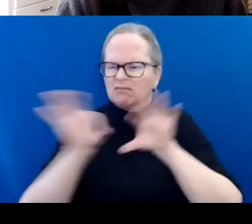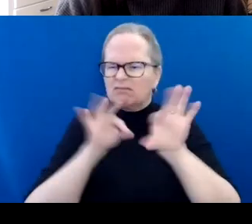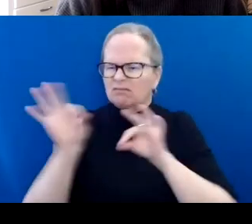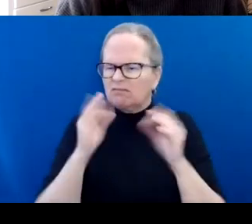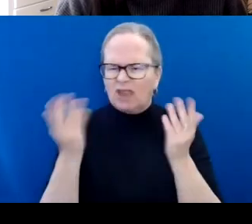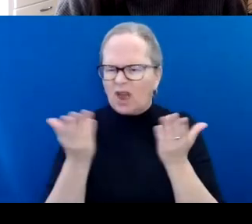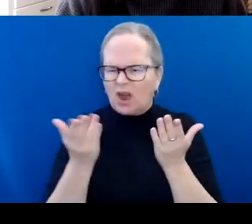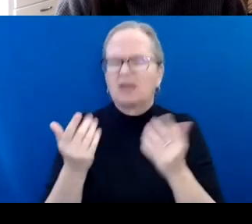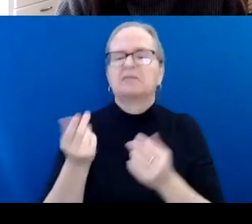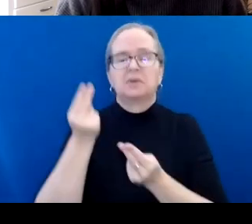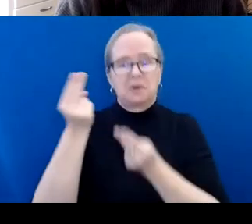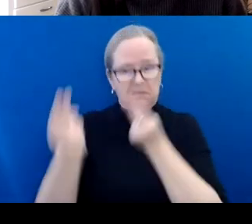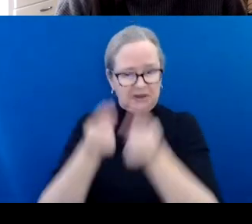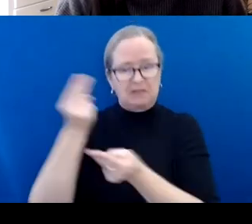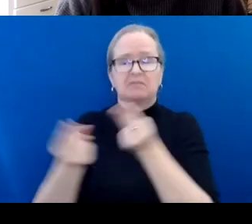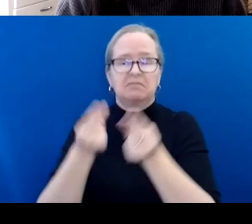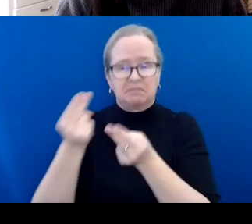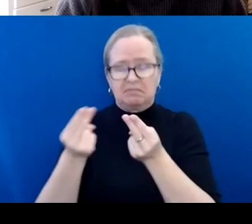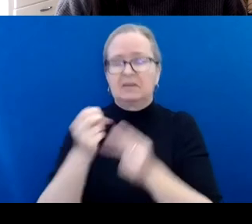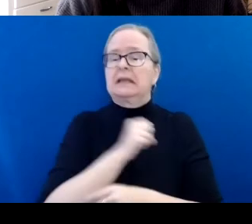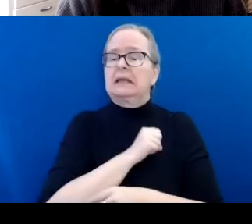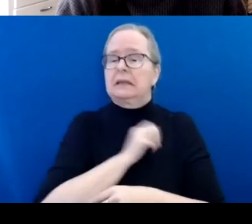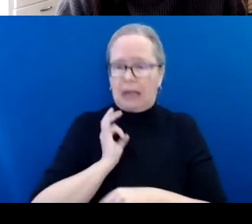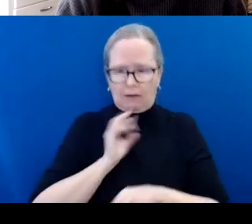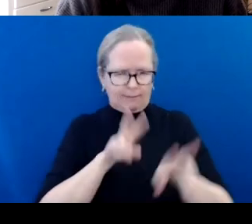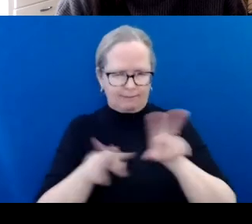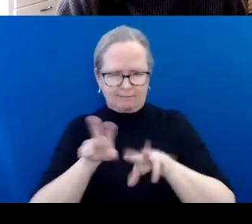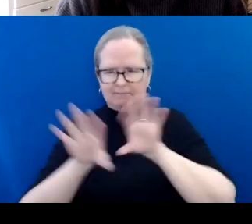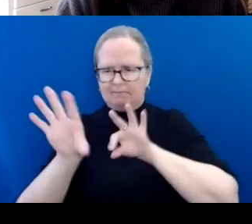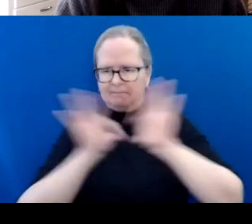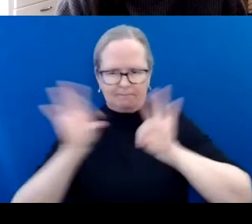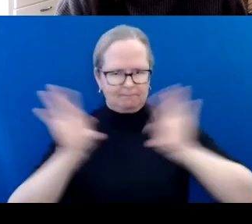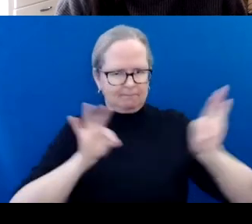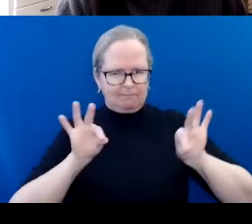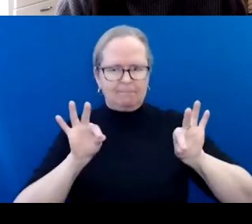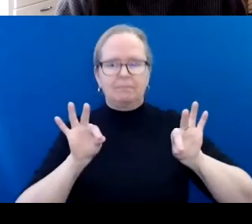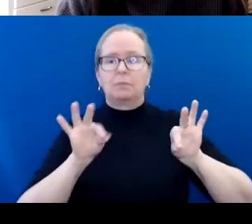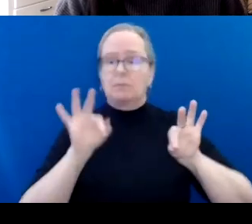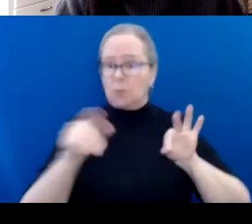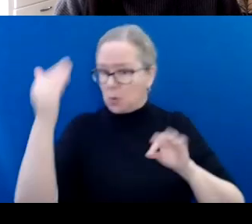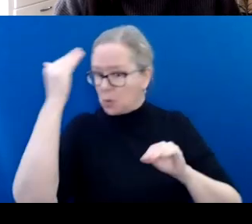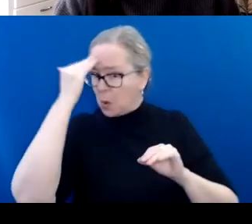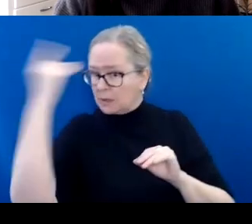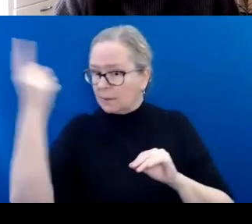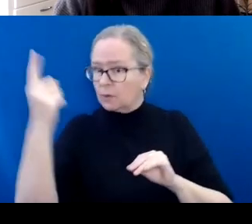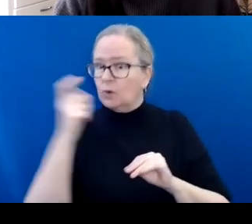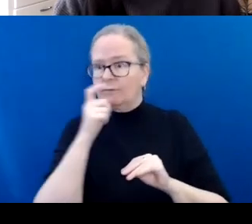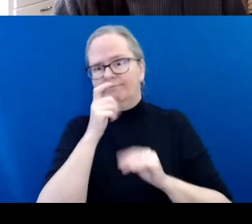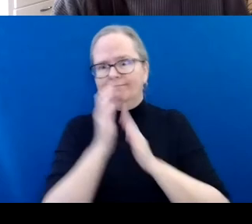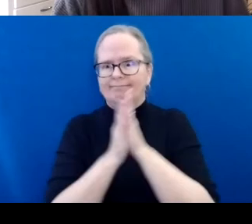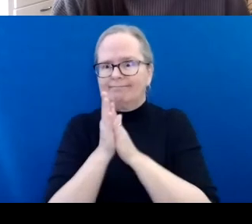If you or anyone you know is interested in assessing any of our programs, there is a nomination form on our website